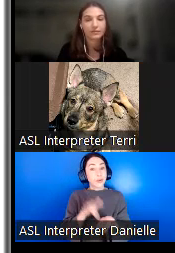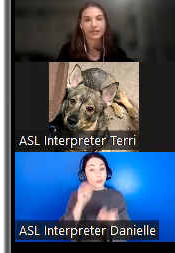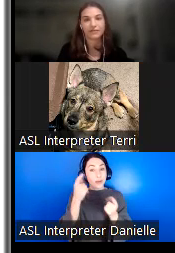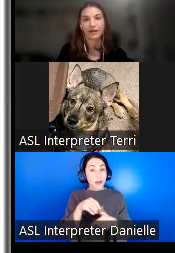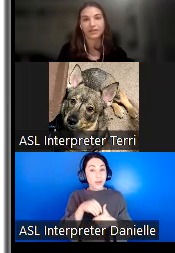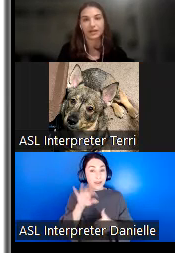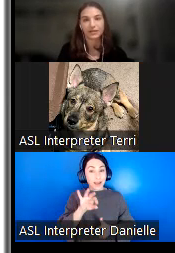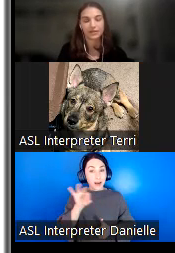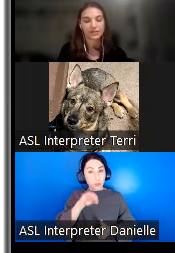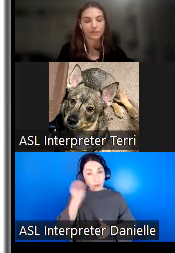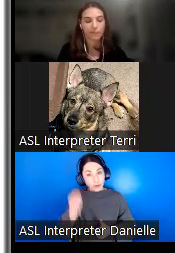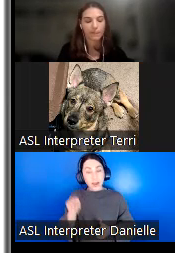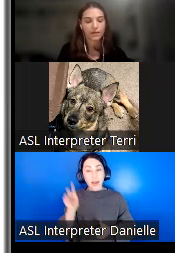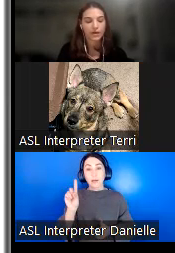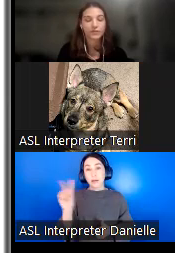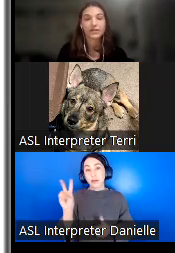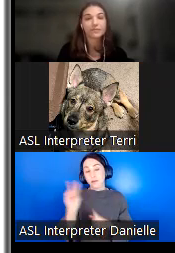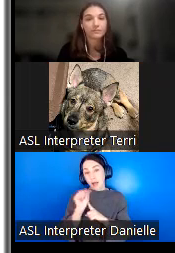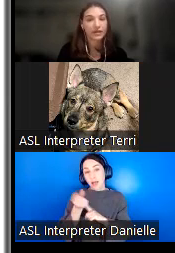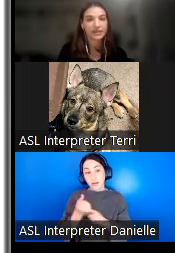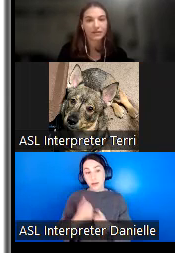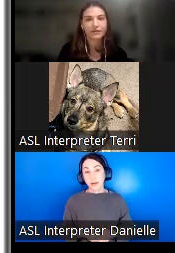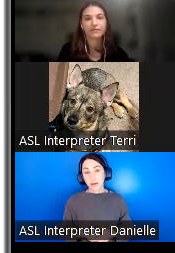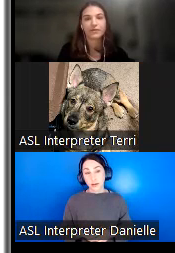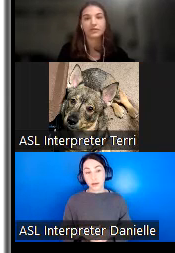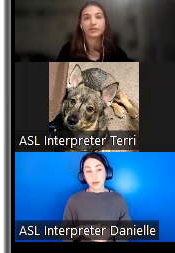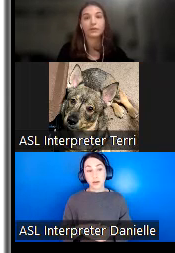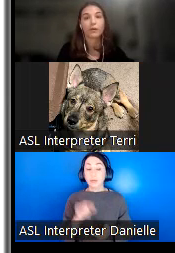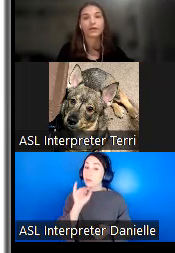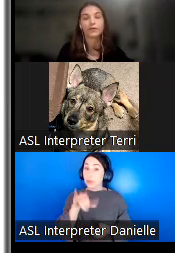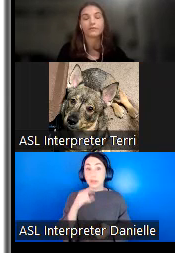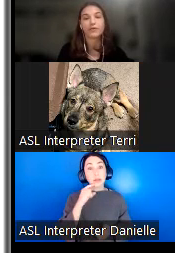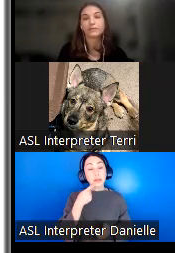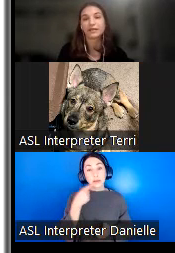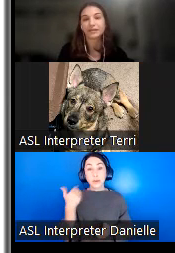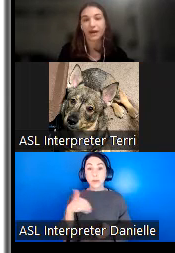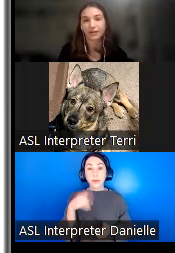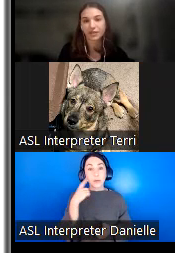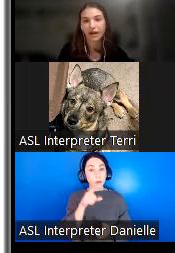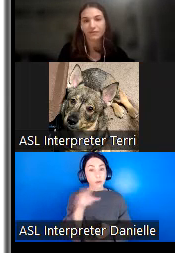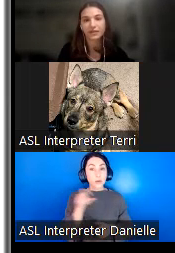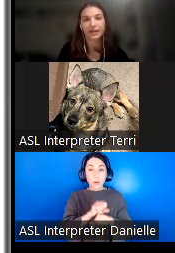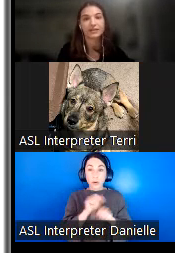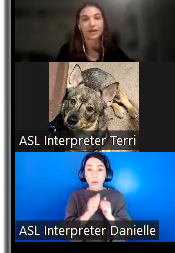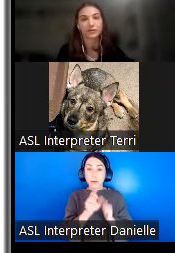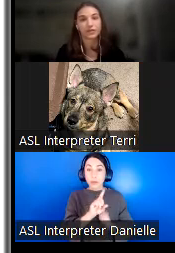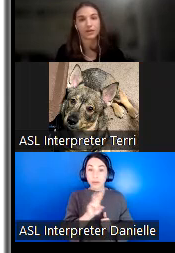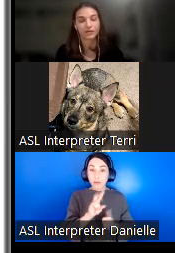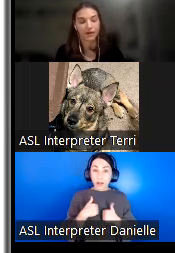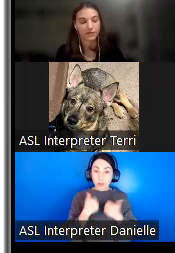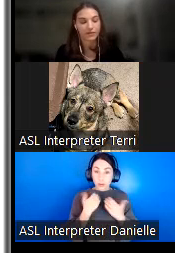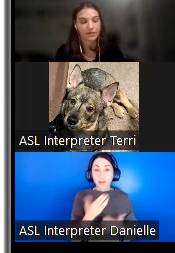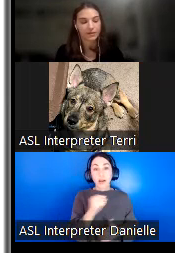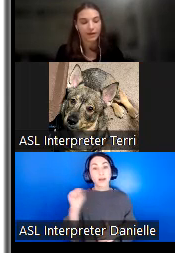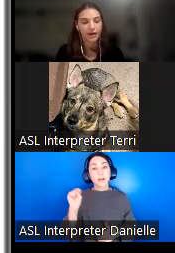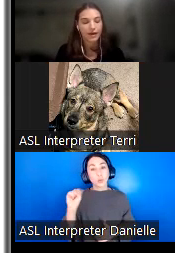99% of domestic violence cases. So this is pretty significant for those of you who are working with both domestic violence survivors and sexual